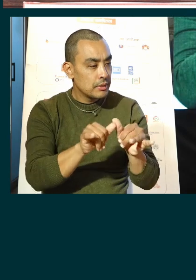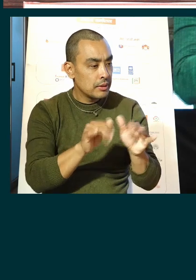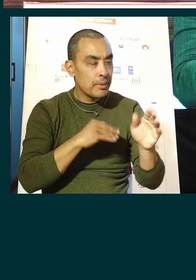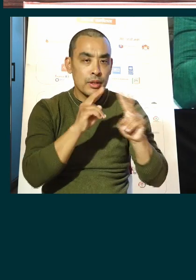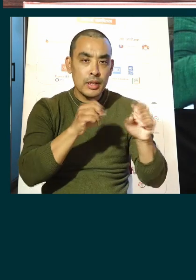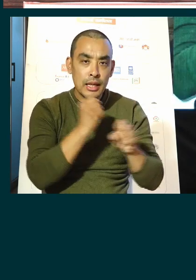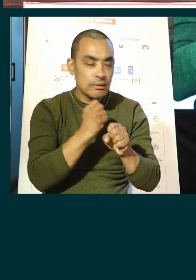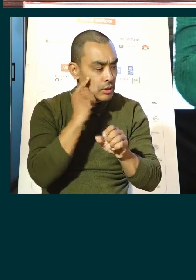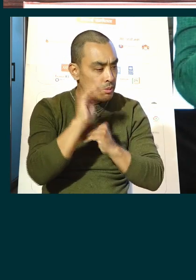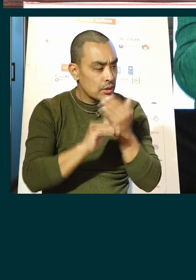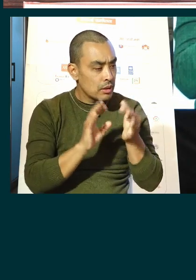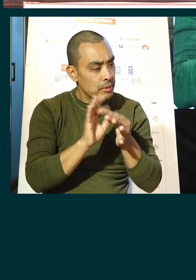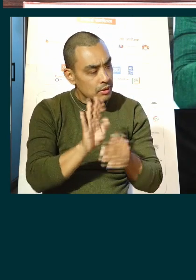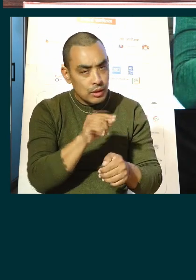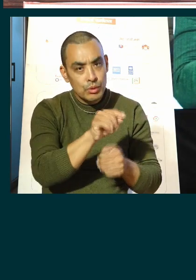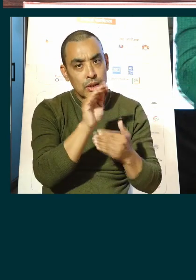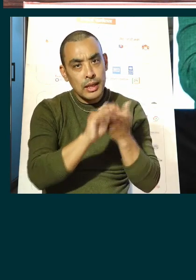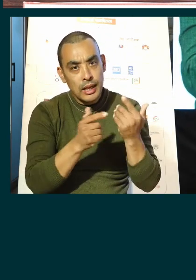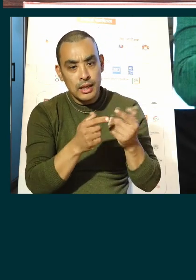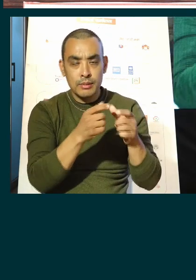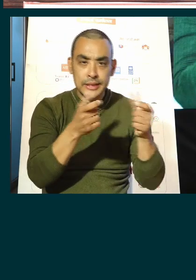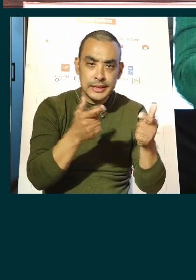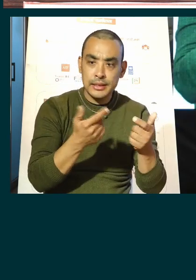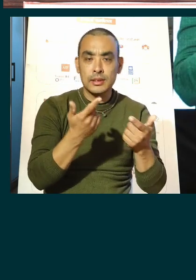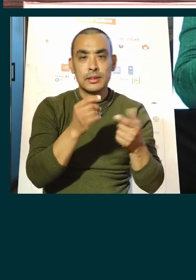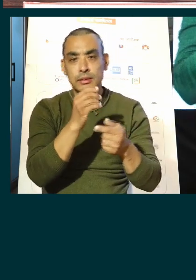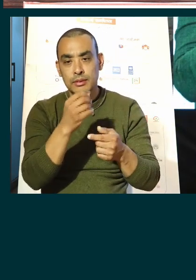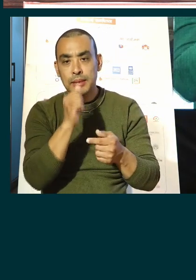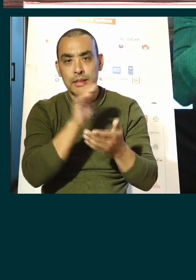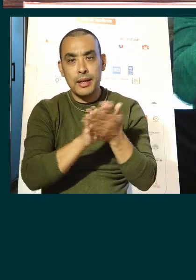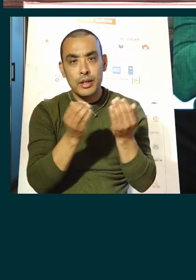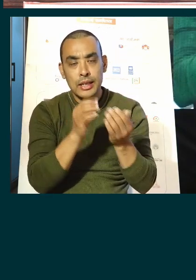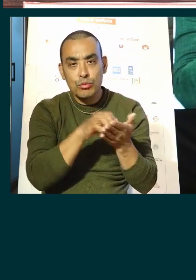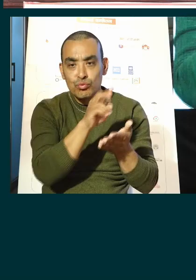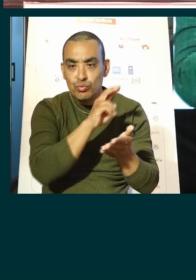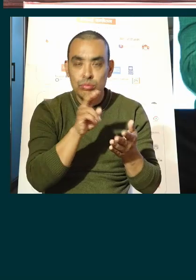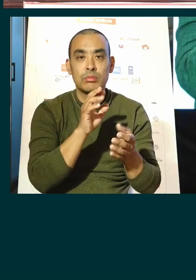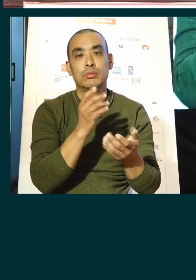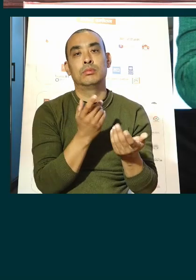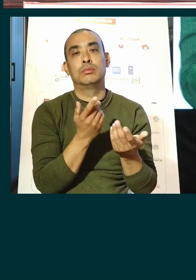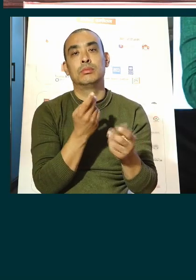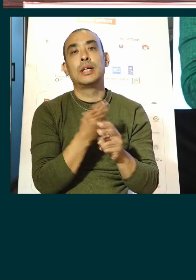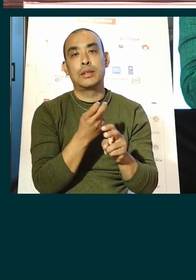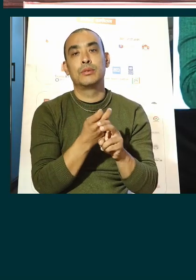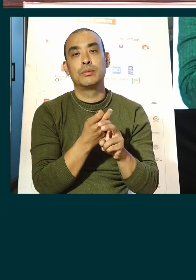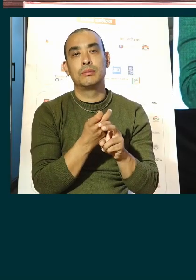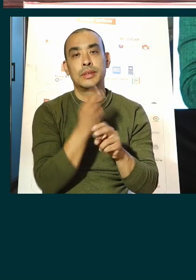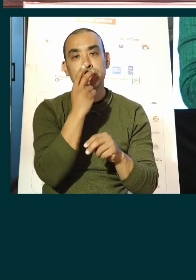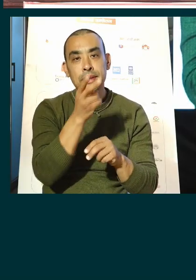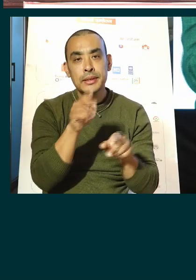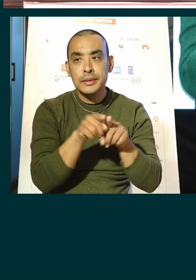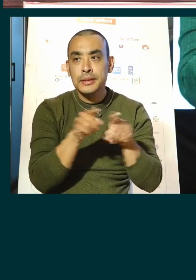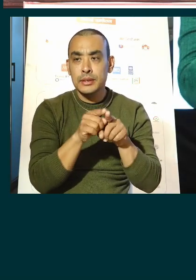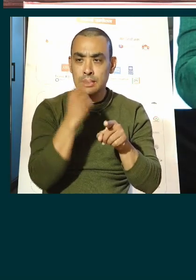how it's possible that I didn't notice the dispenser just when I reached the hostel. And then I realized because there is no any